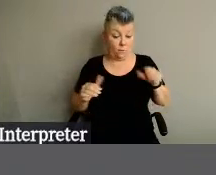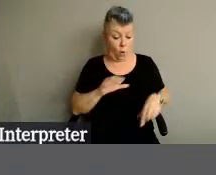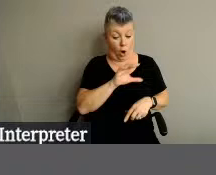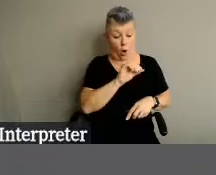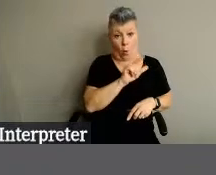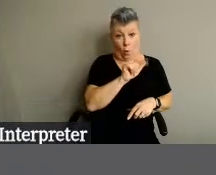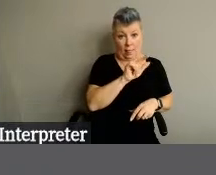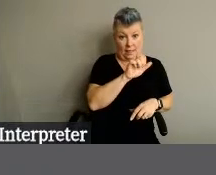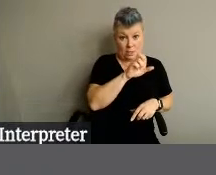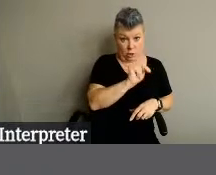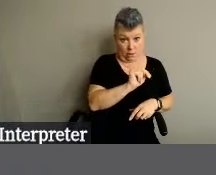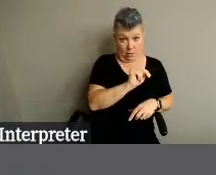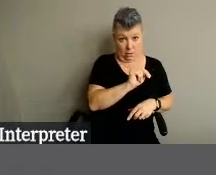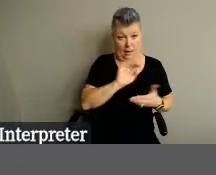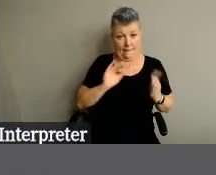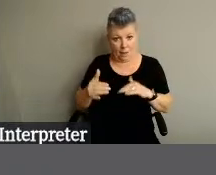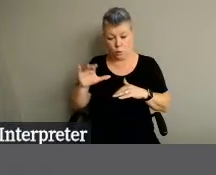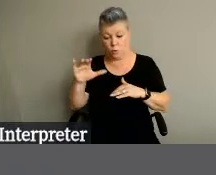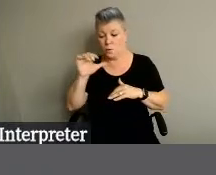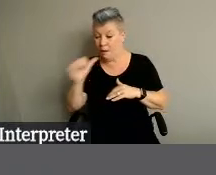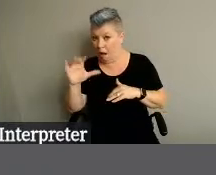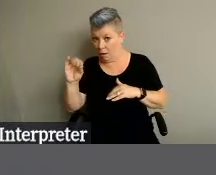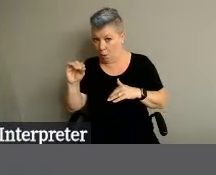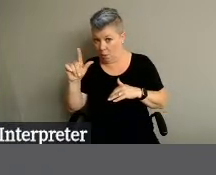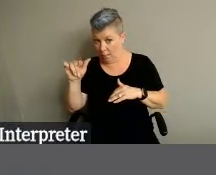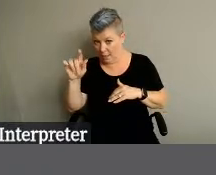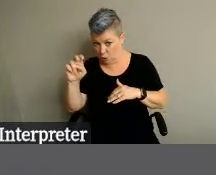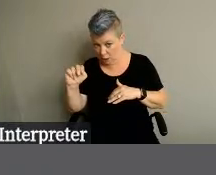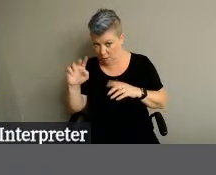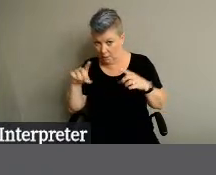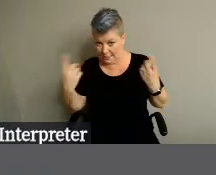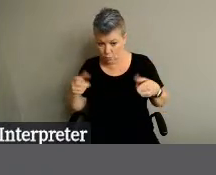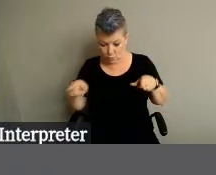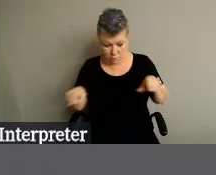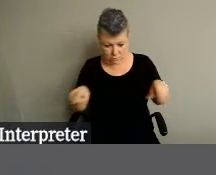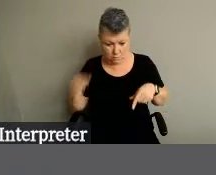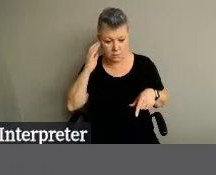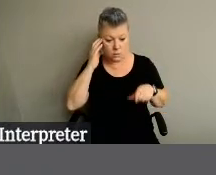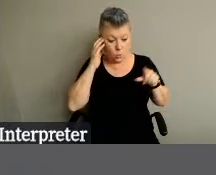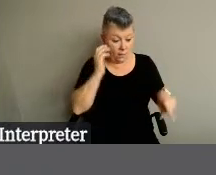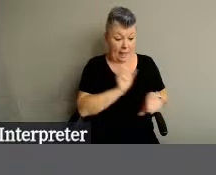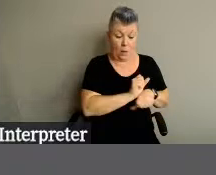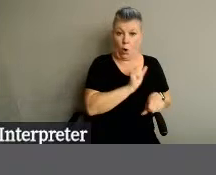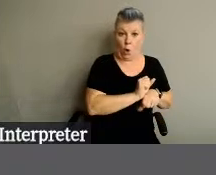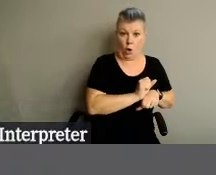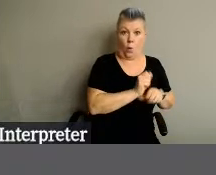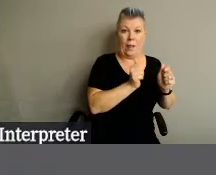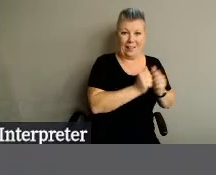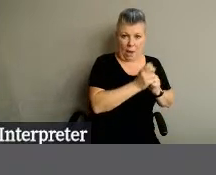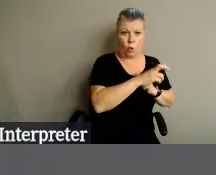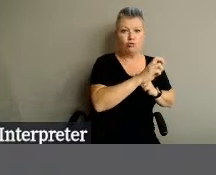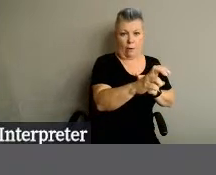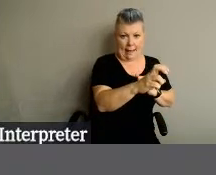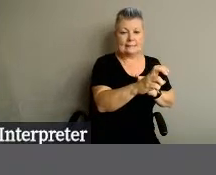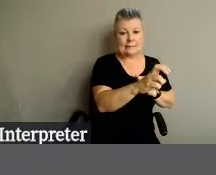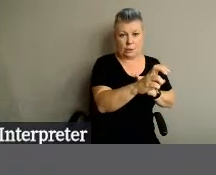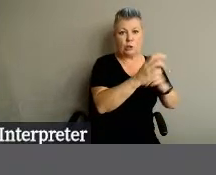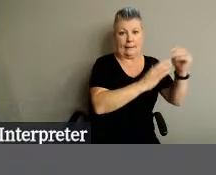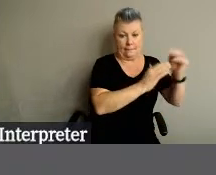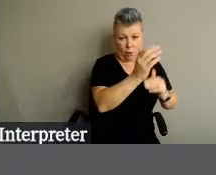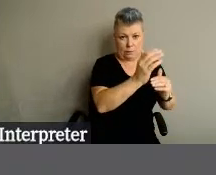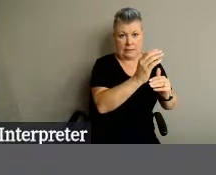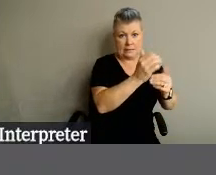those coalition districts, they work with their school-age counterparts separate from us. We are not directly involved unless it's a student who we are